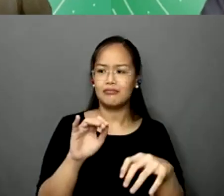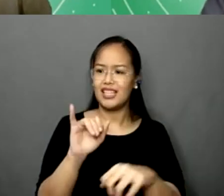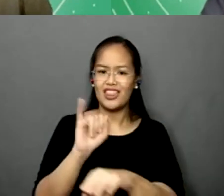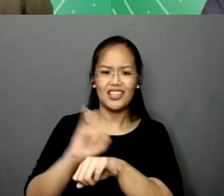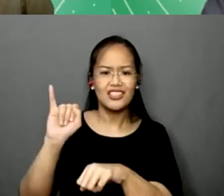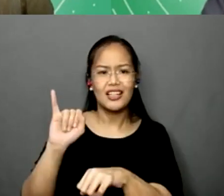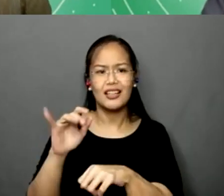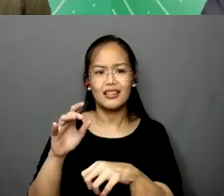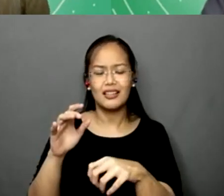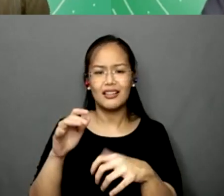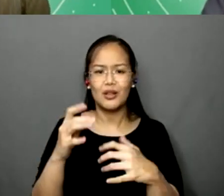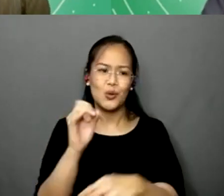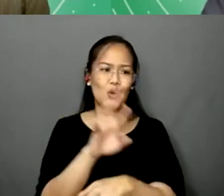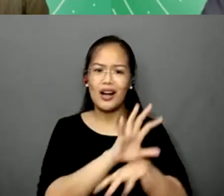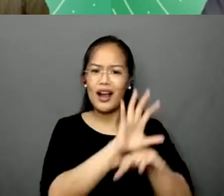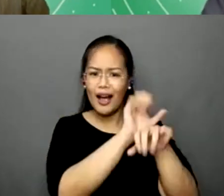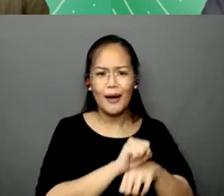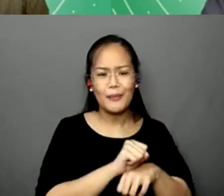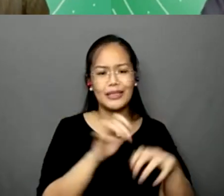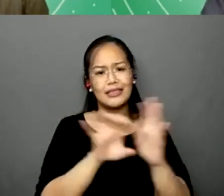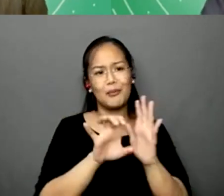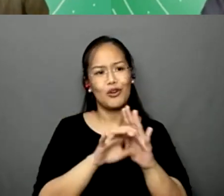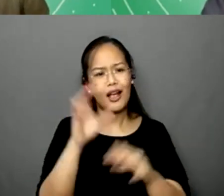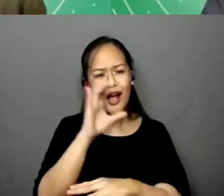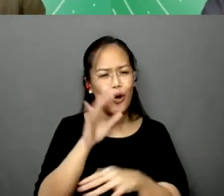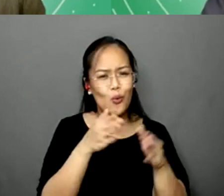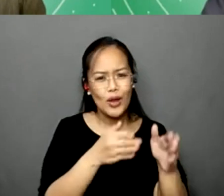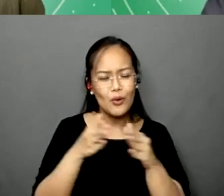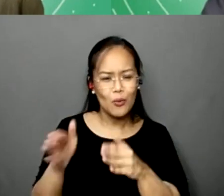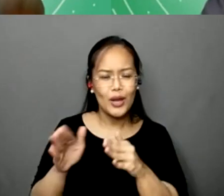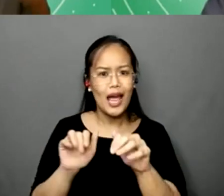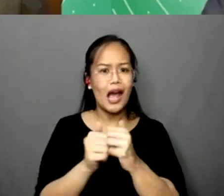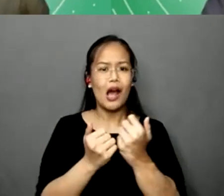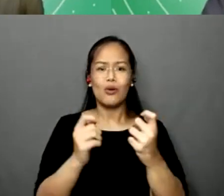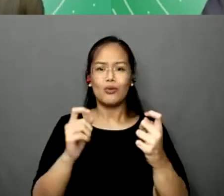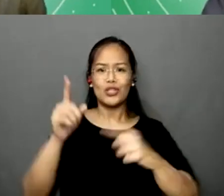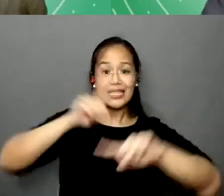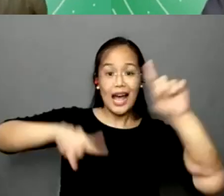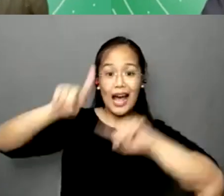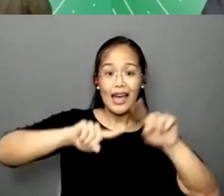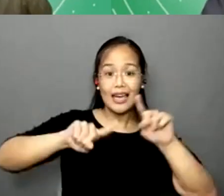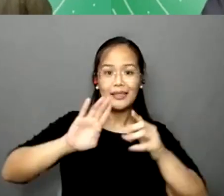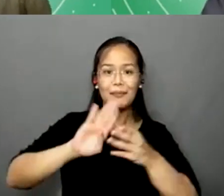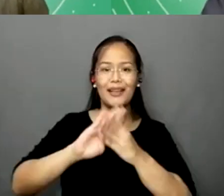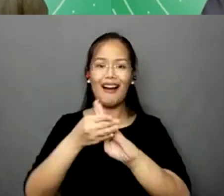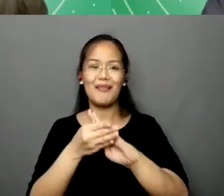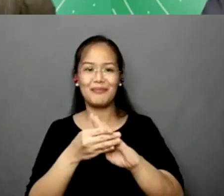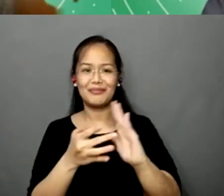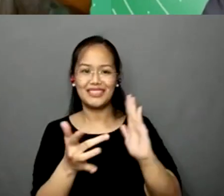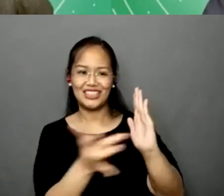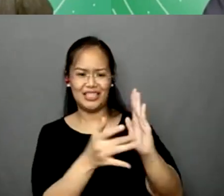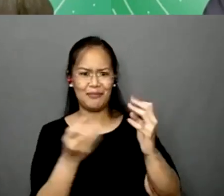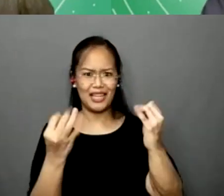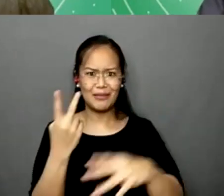hobbyists, to find ways, for example, for signing to be digitized. It's a cool concept, and I've seen a lot of attempts, like